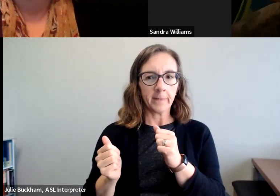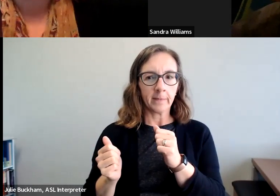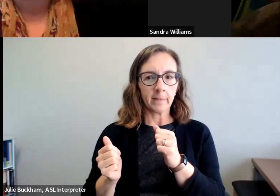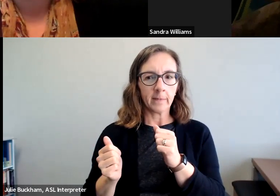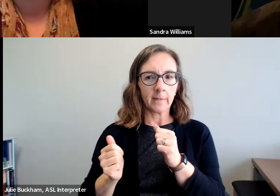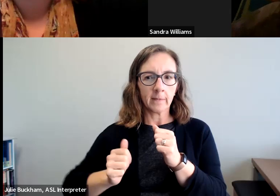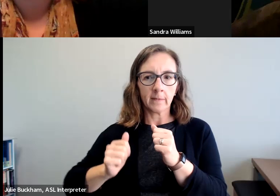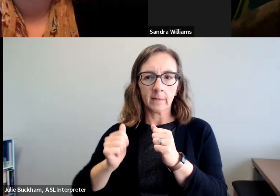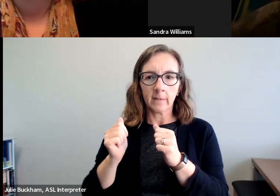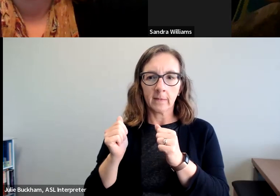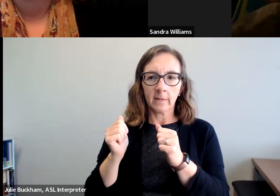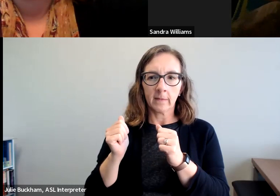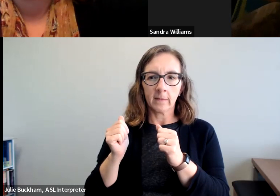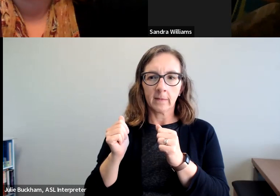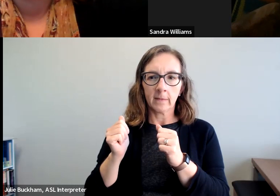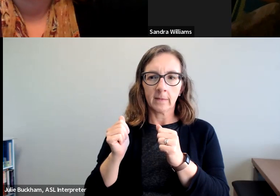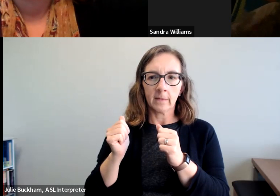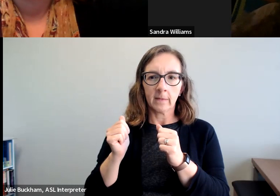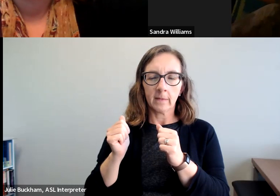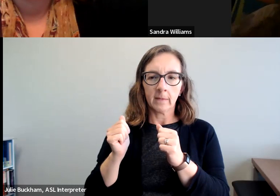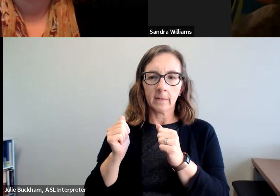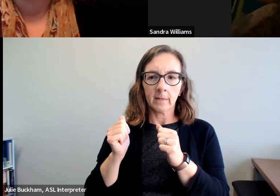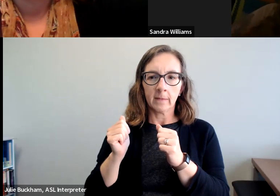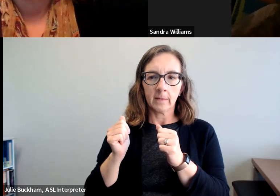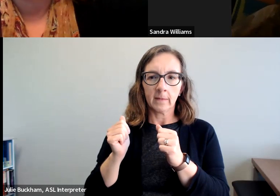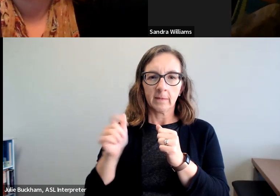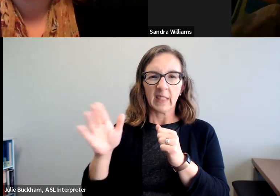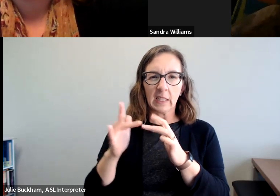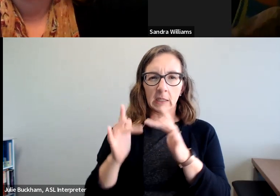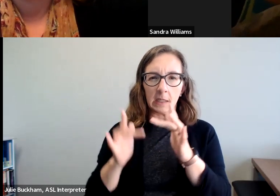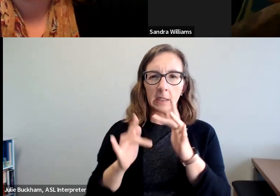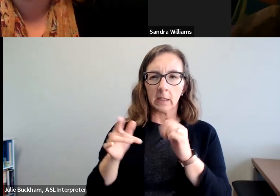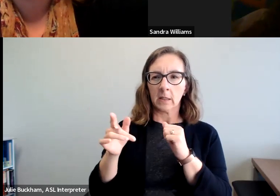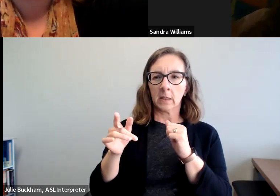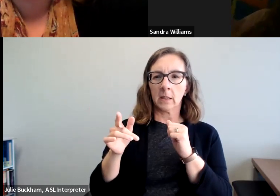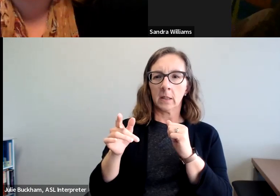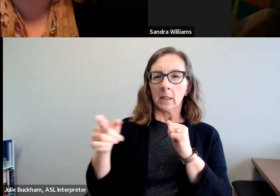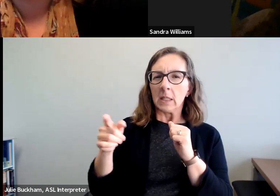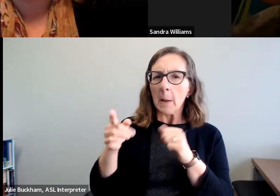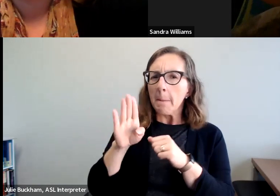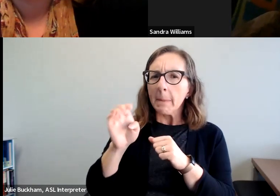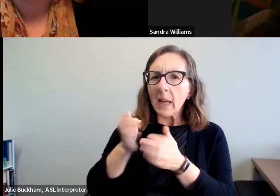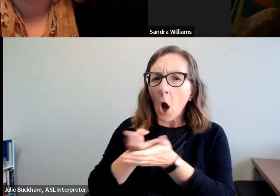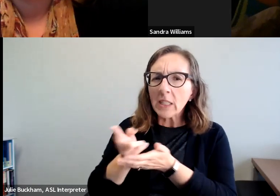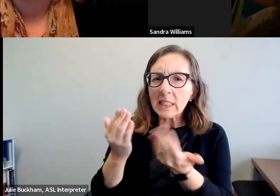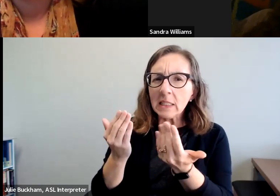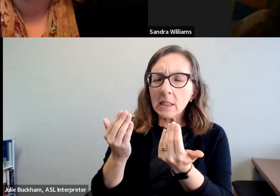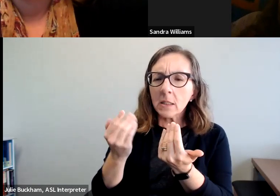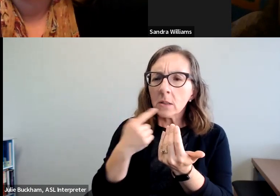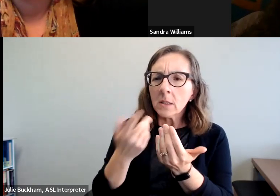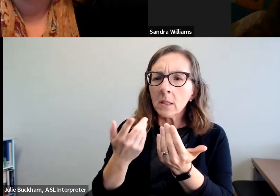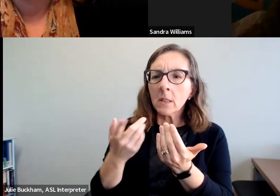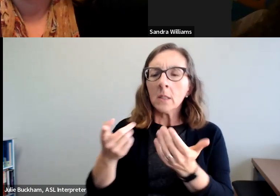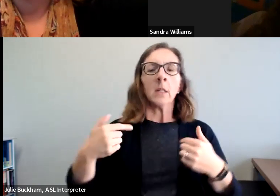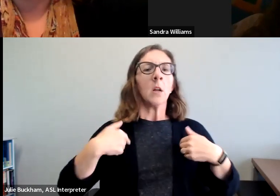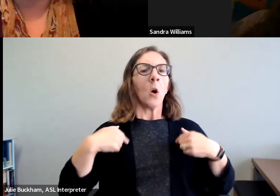Oh, you faded out there for a second. I'm here. Be on it. And then what did you say after that? We